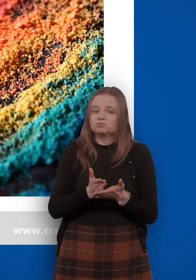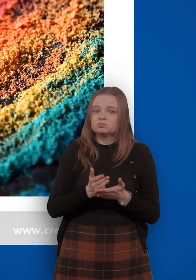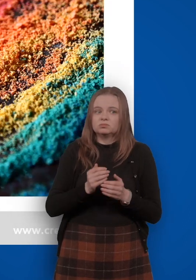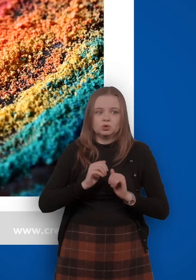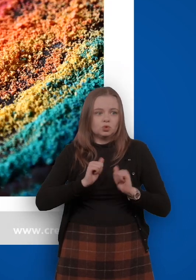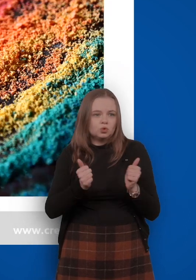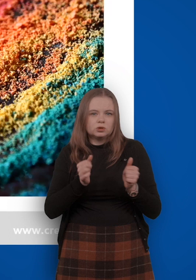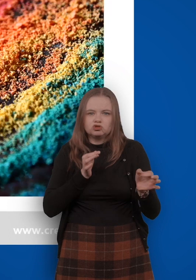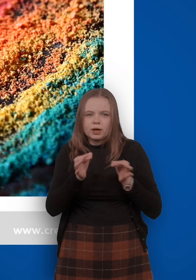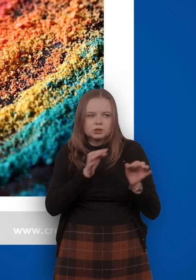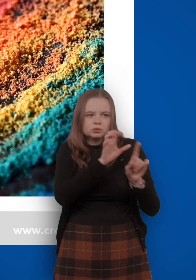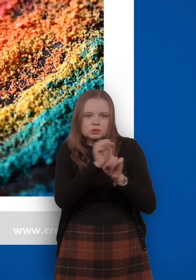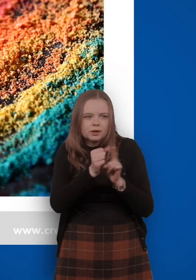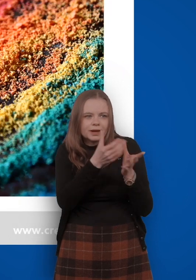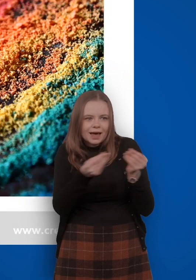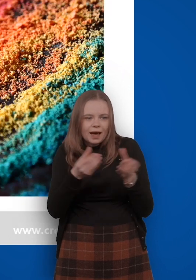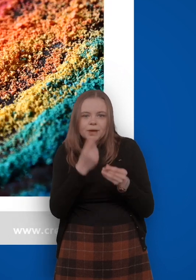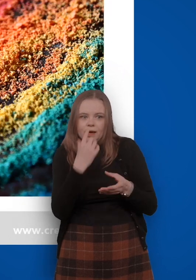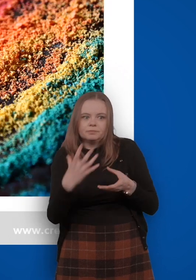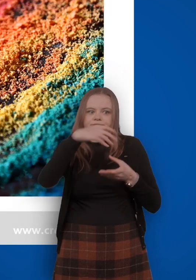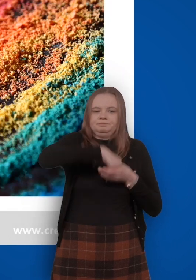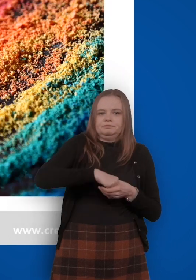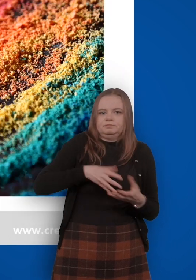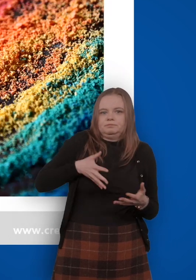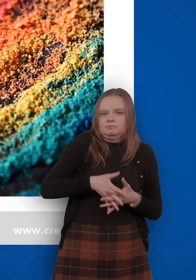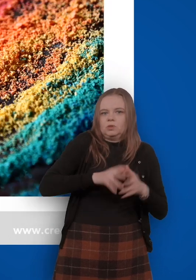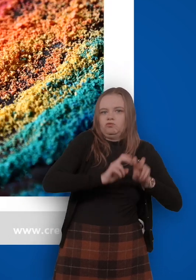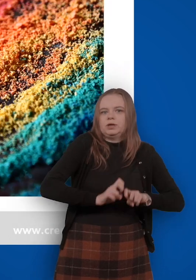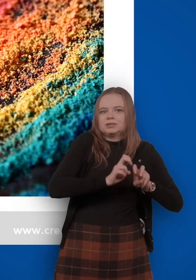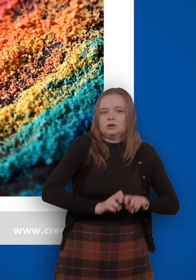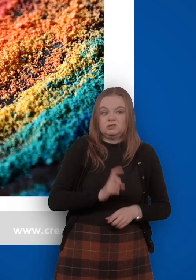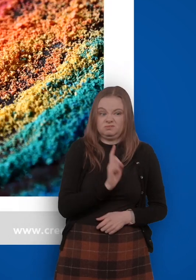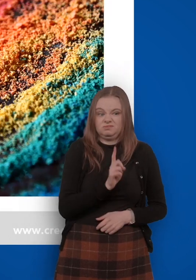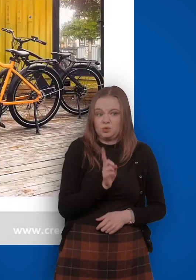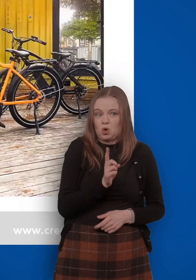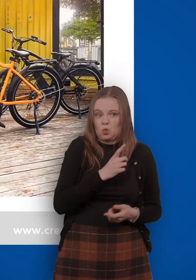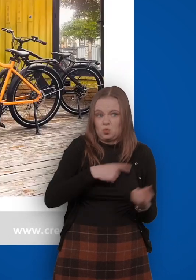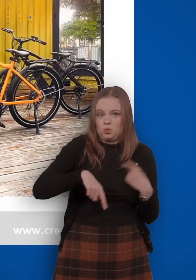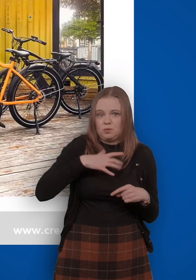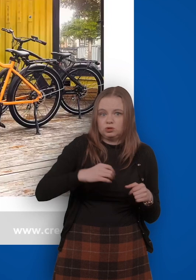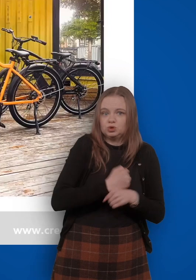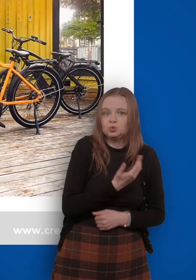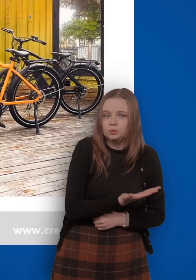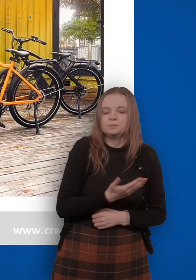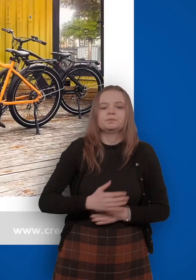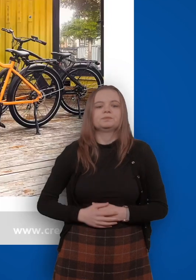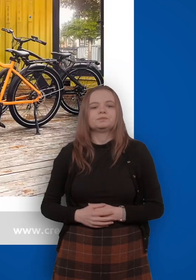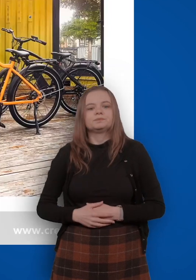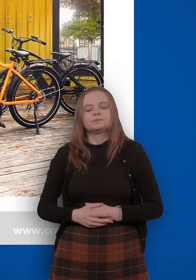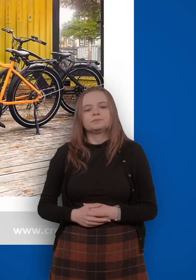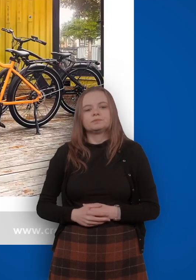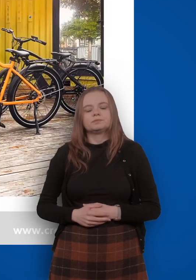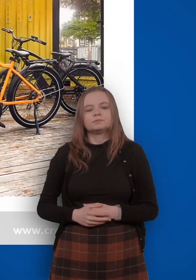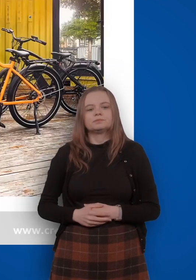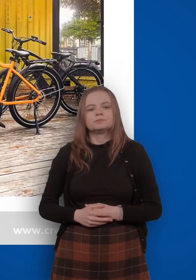of finding gaps, that you can work on in your research, which is, after all, what researchers are interested in doing. And so